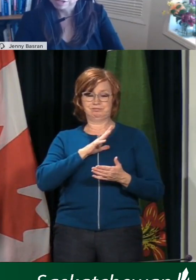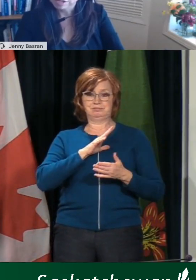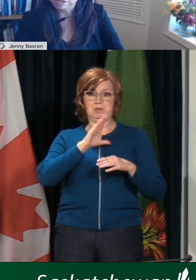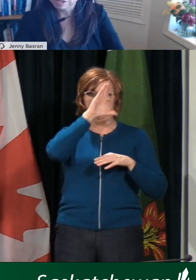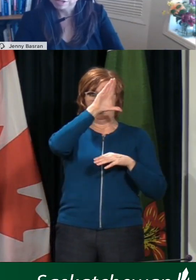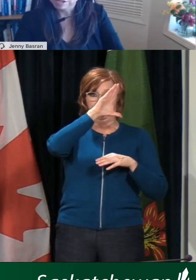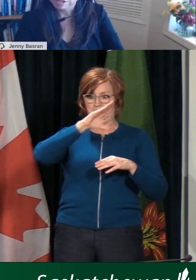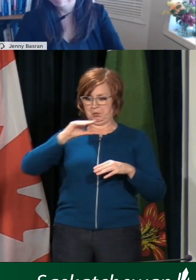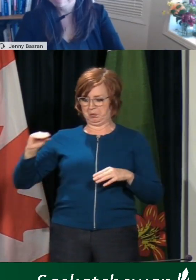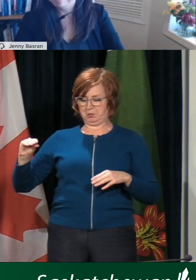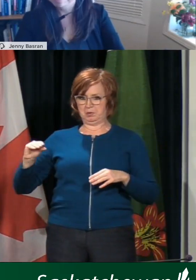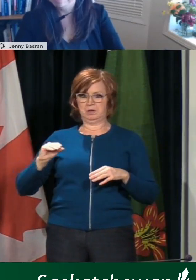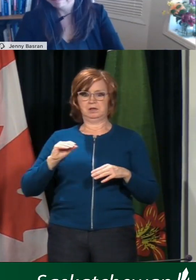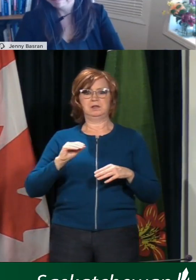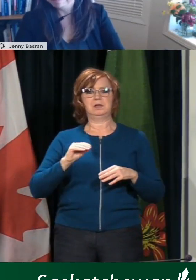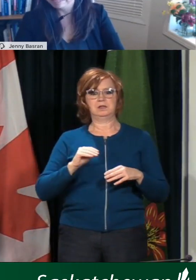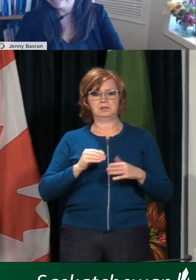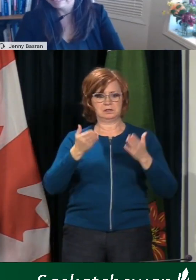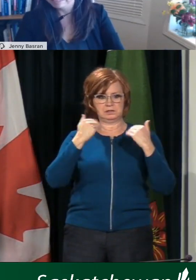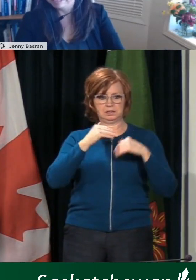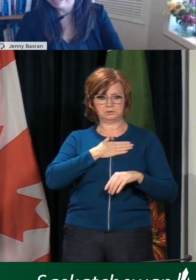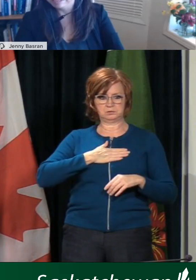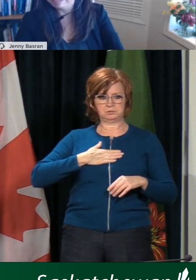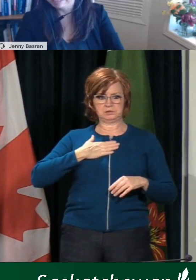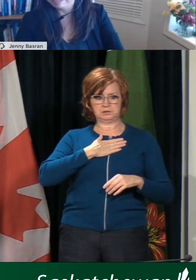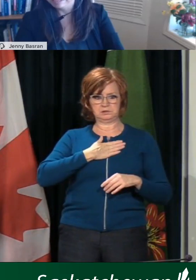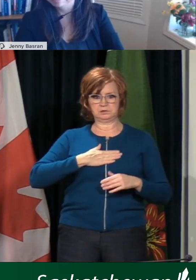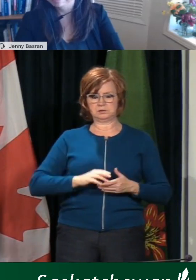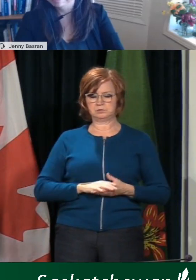aggressively. Next slide.